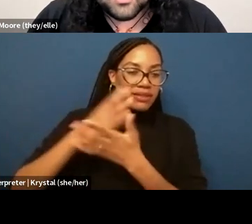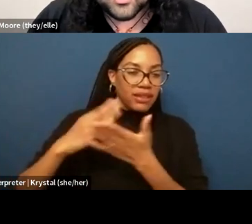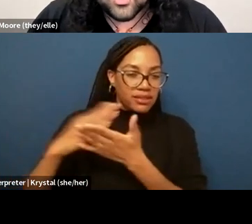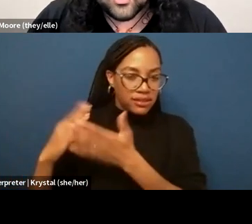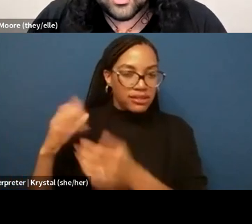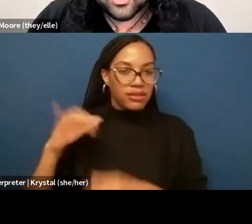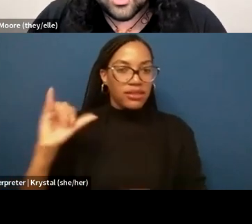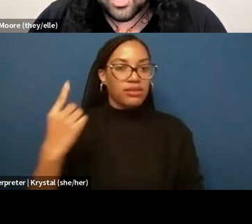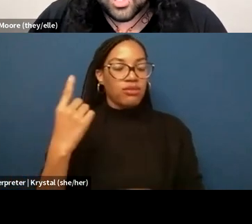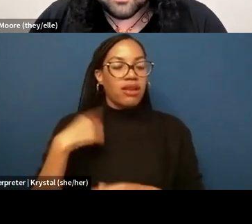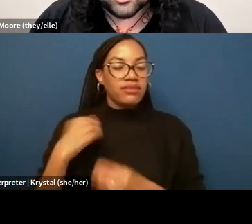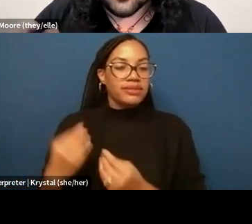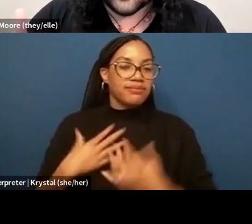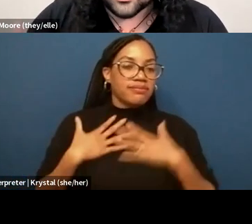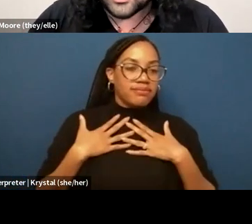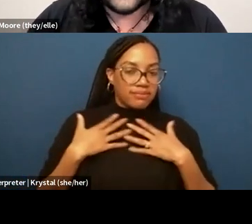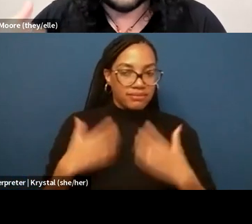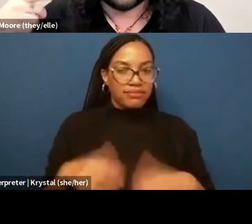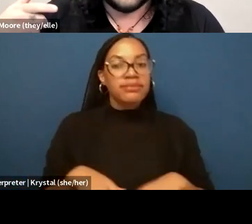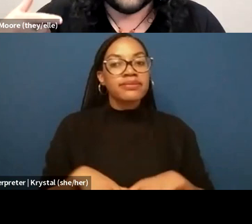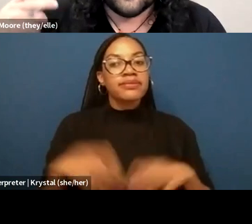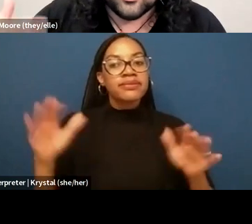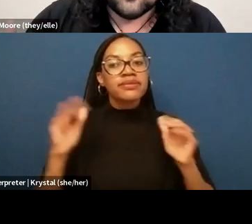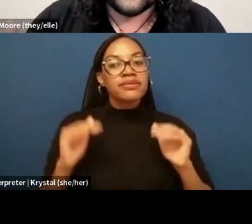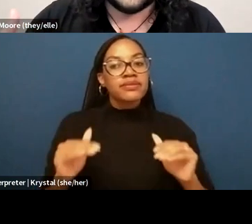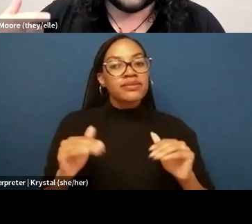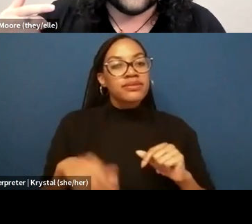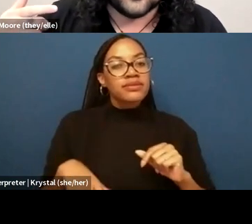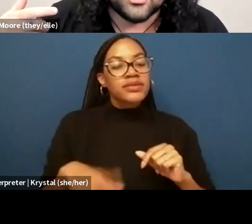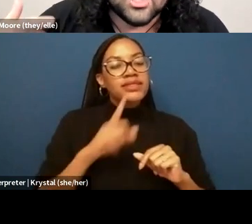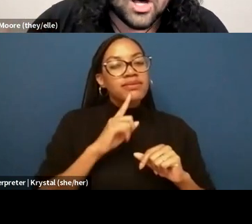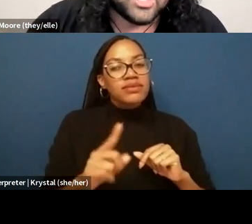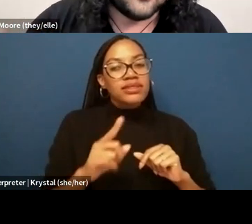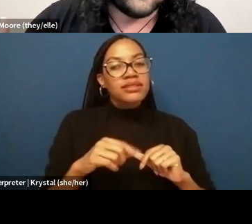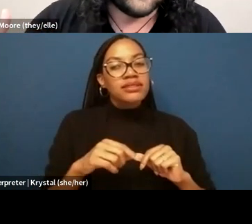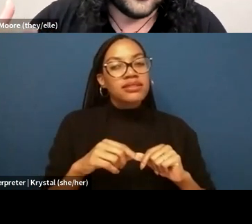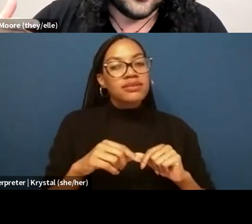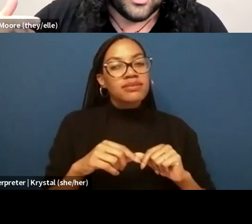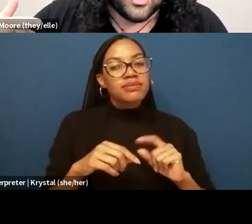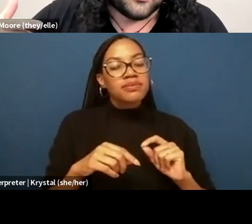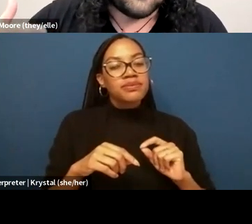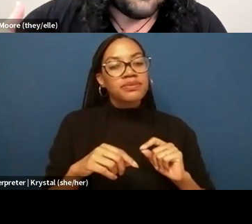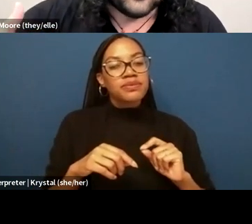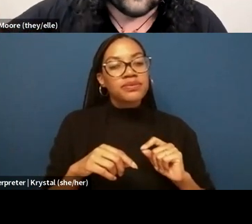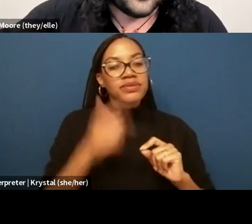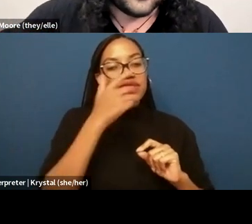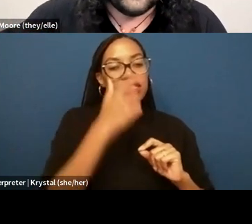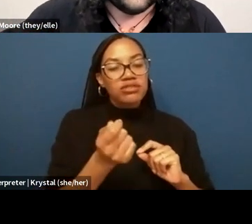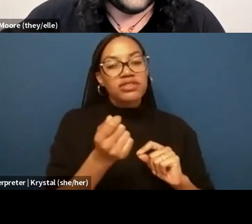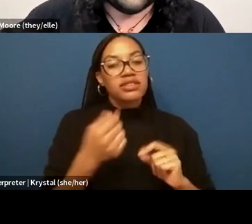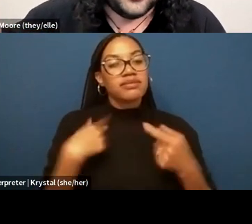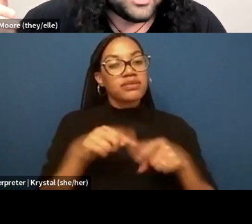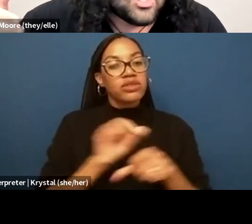something that's been so instrumental in the creation was really throughout COVID, there were a lot of people in